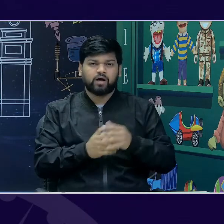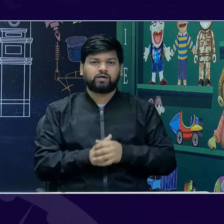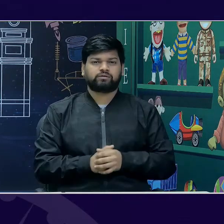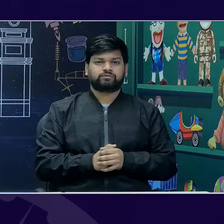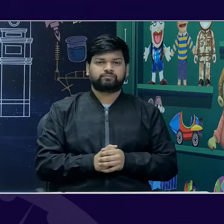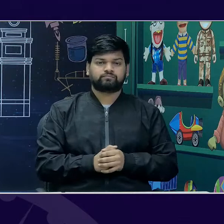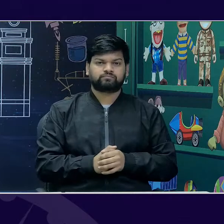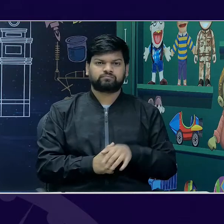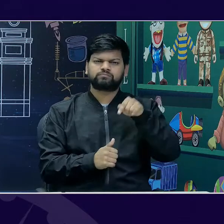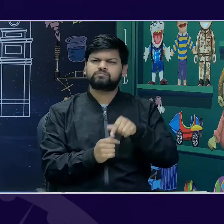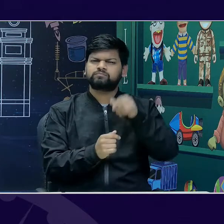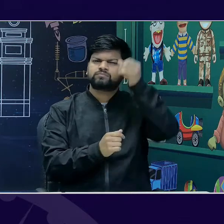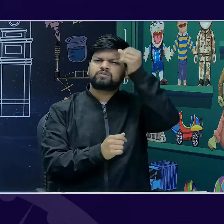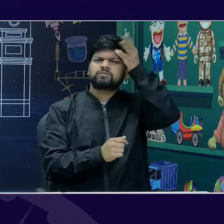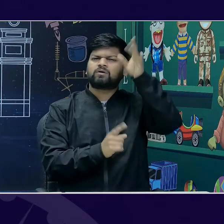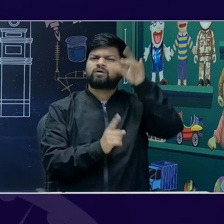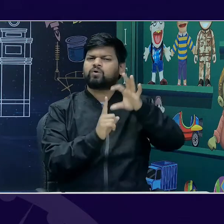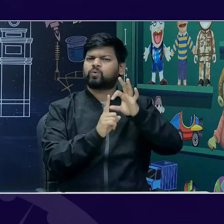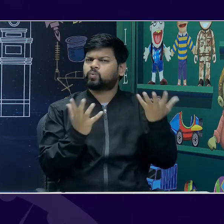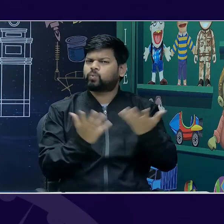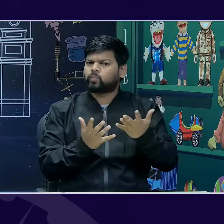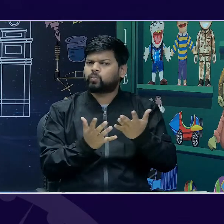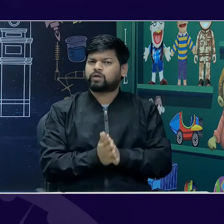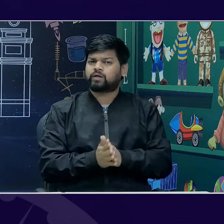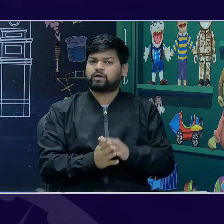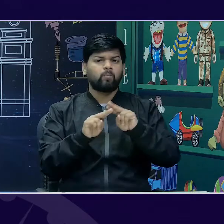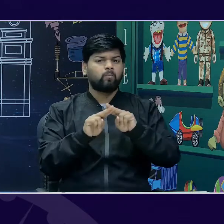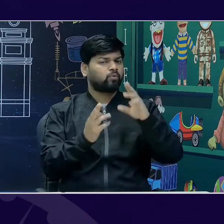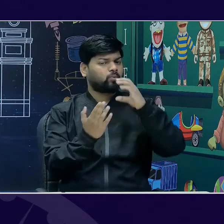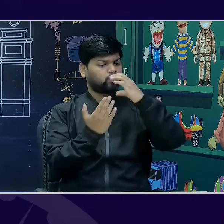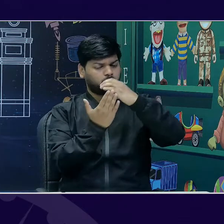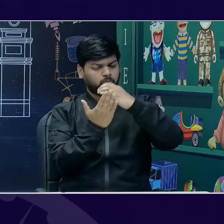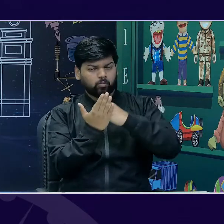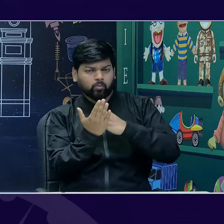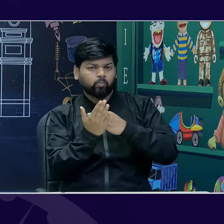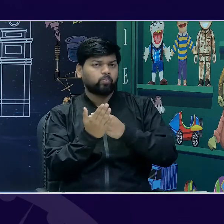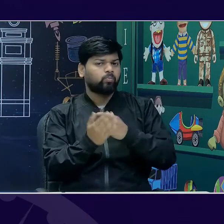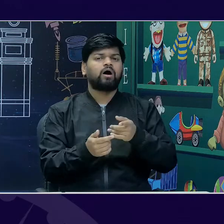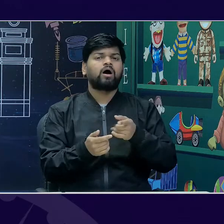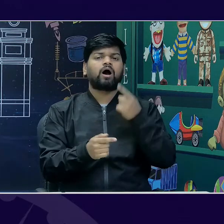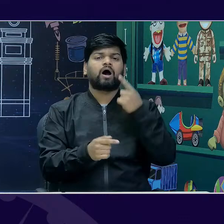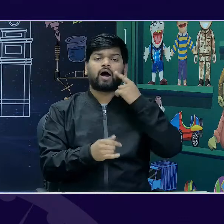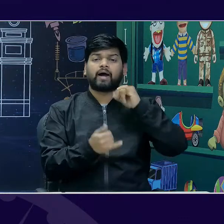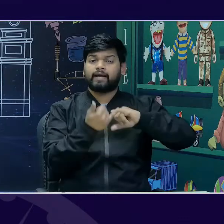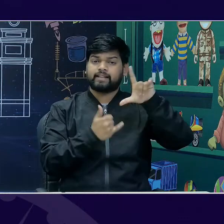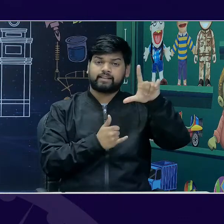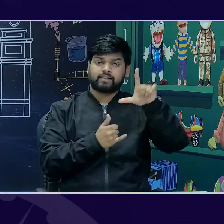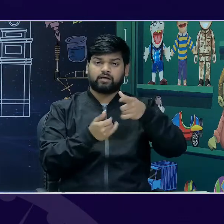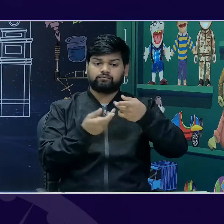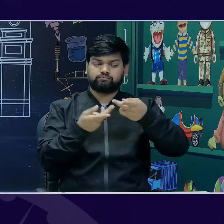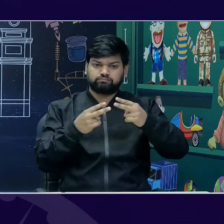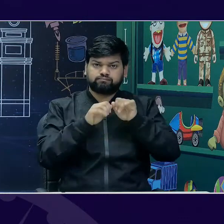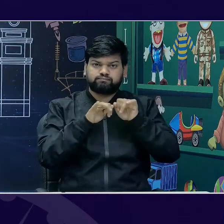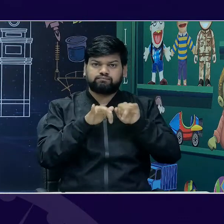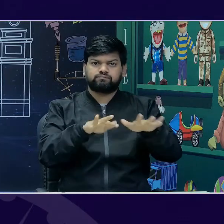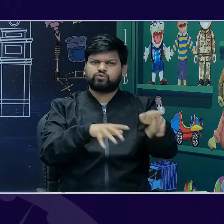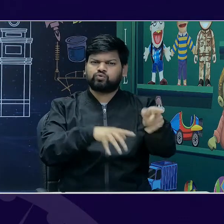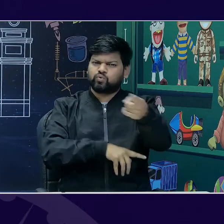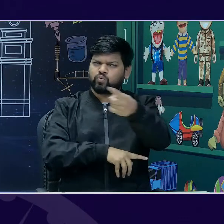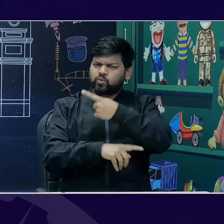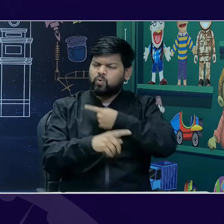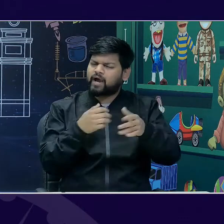the entire session through sign language so you can understand and comprehend it better. In case if you have any queries,